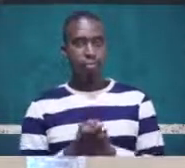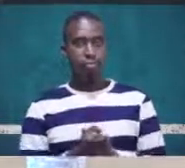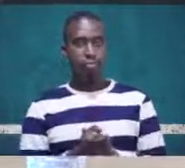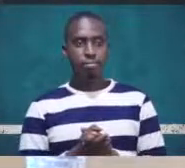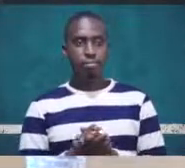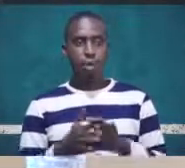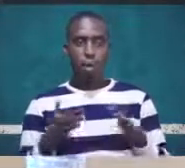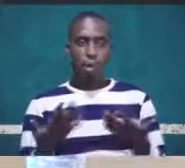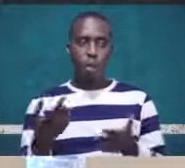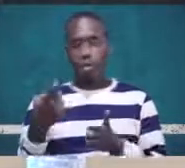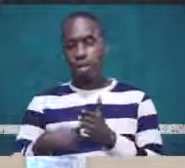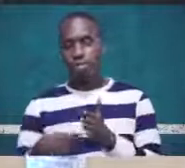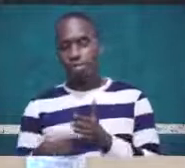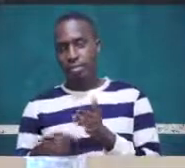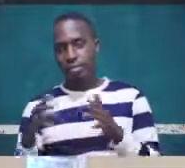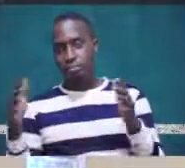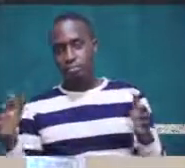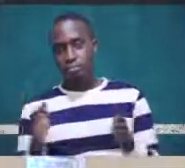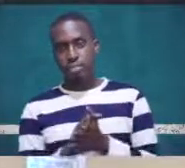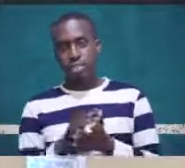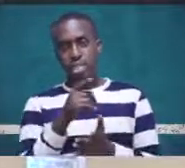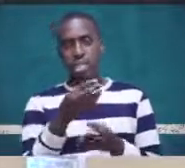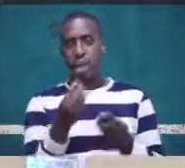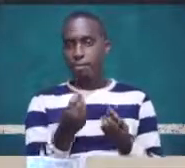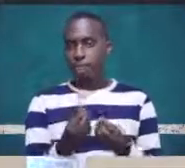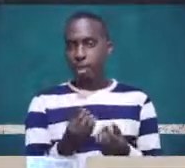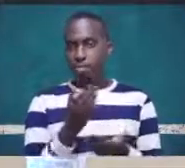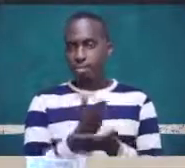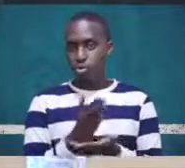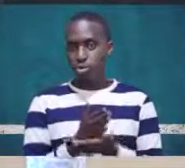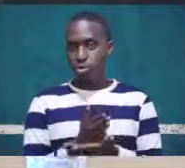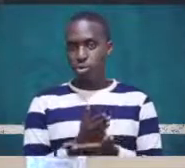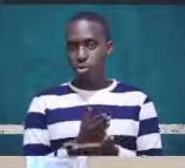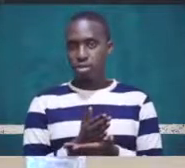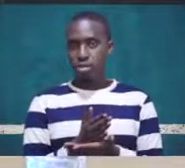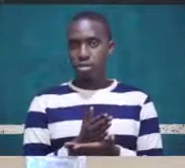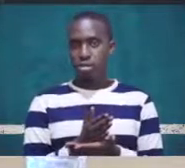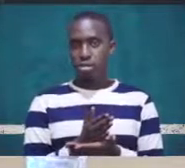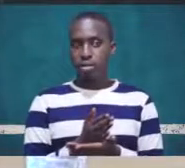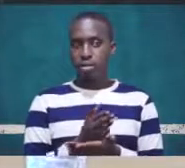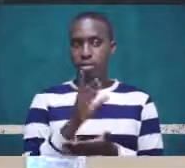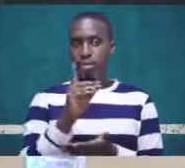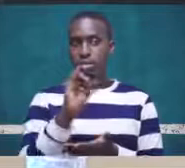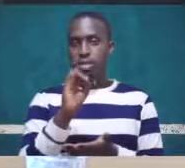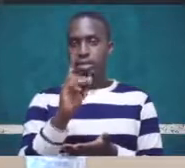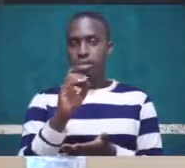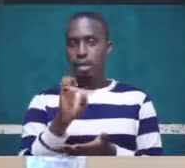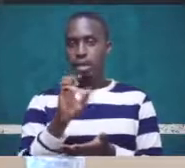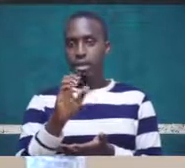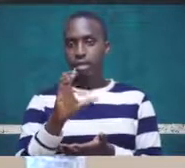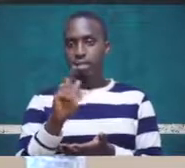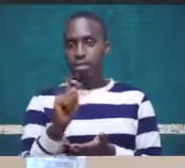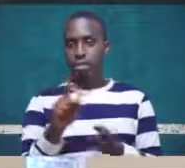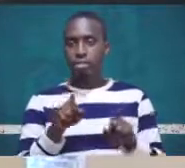tax or taxes. So this is the money deducted. It's the money deducted from a